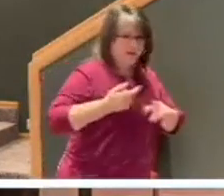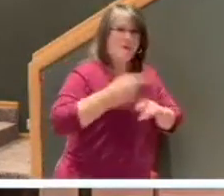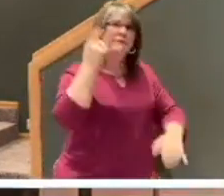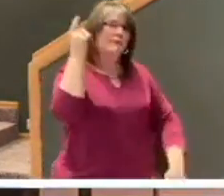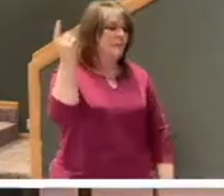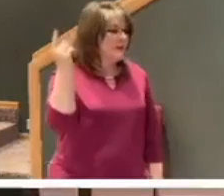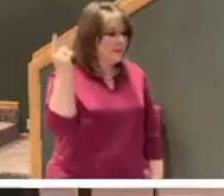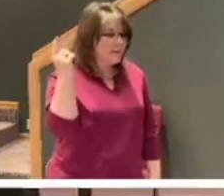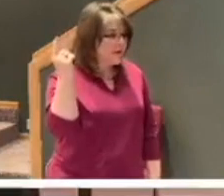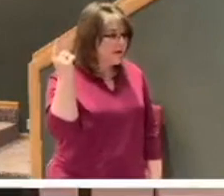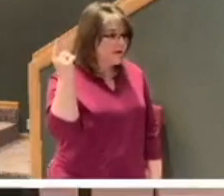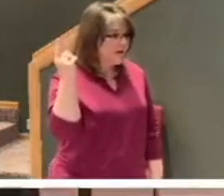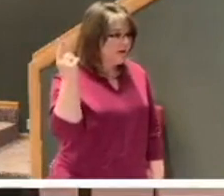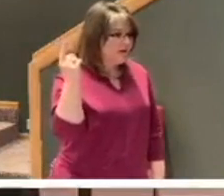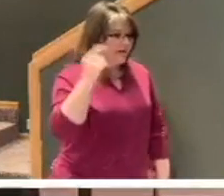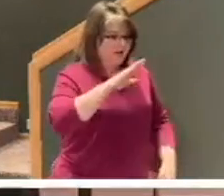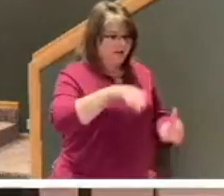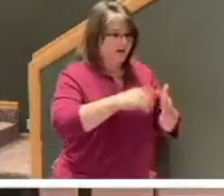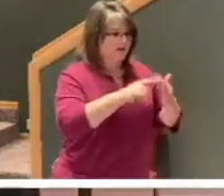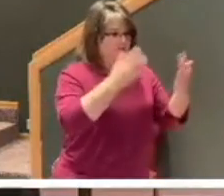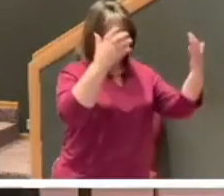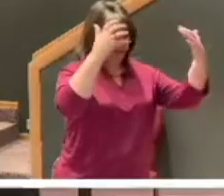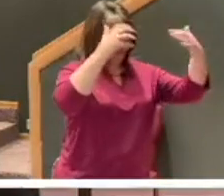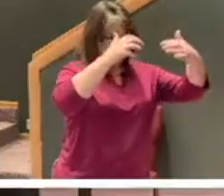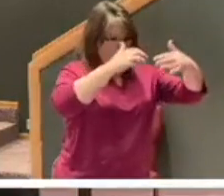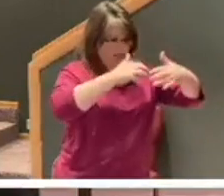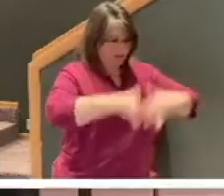him, it all starts to fall apart.